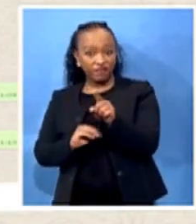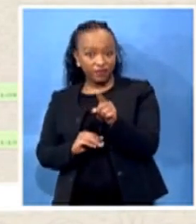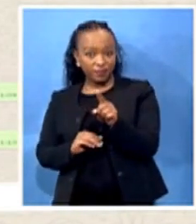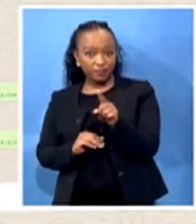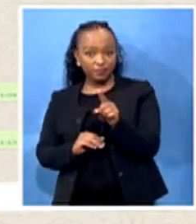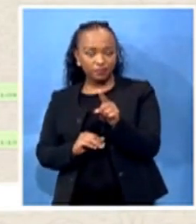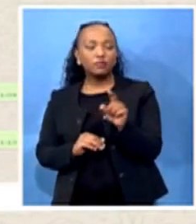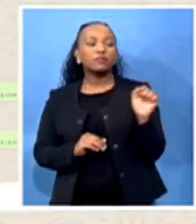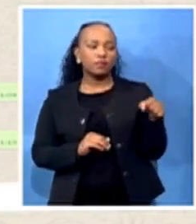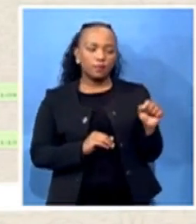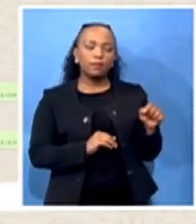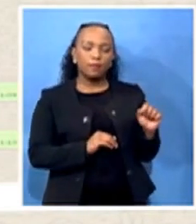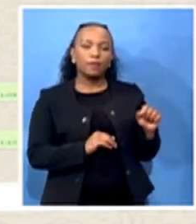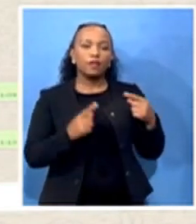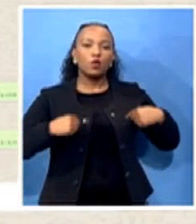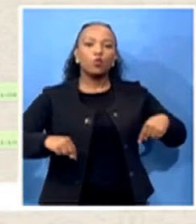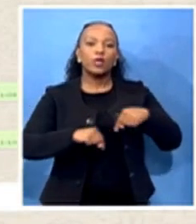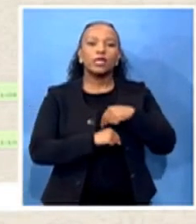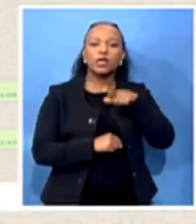Twitter. On Twitter, we are at